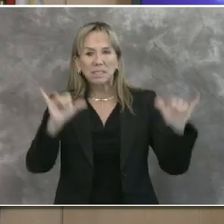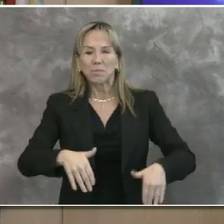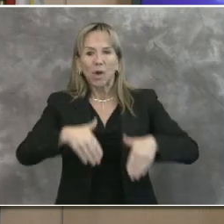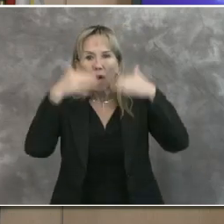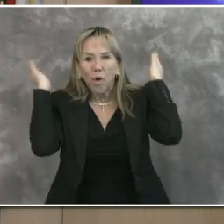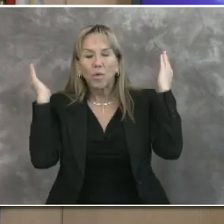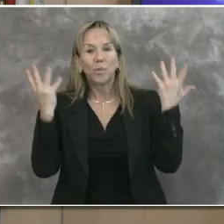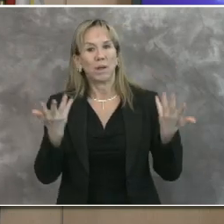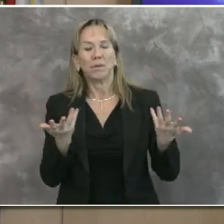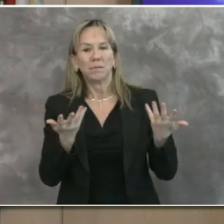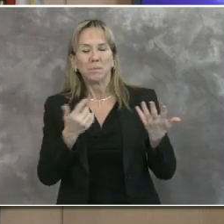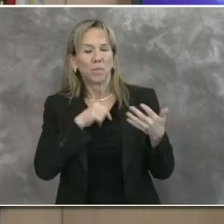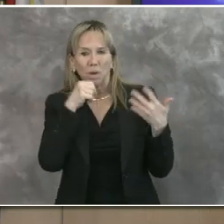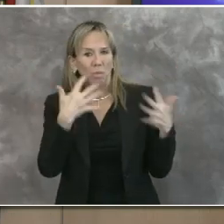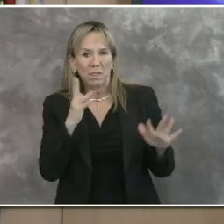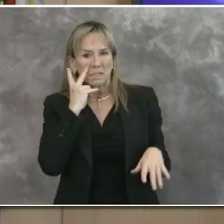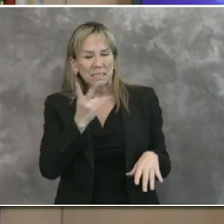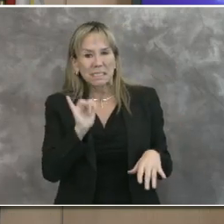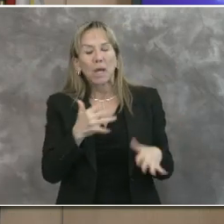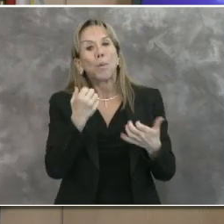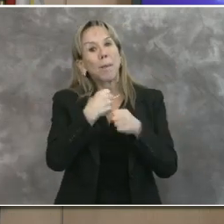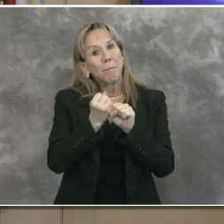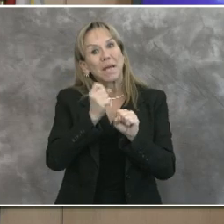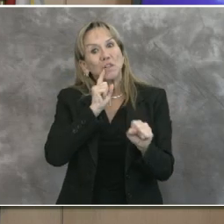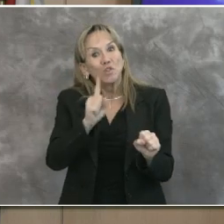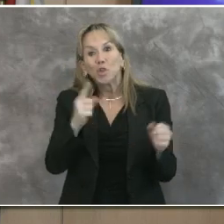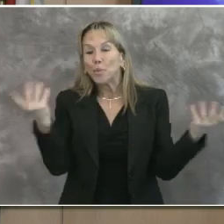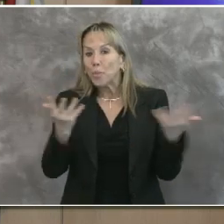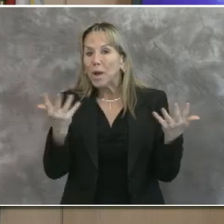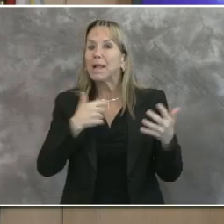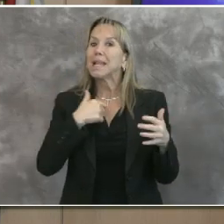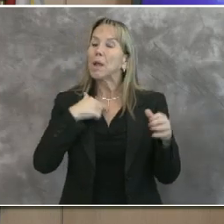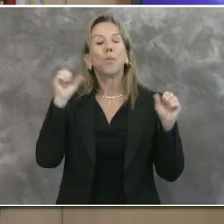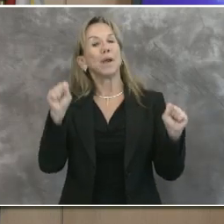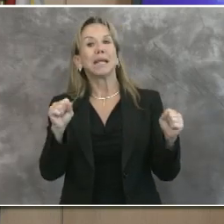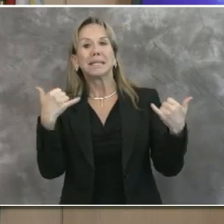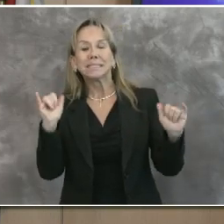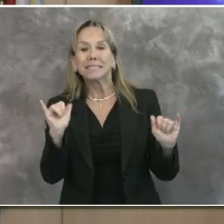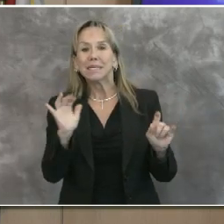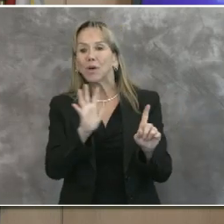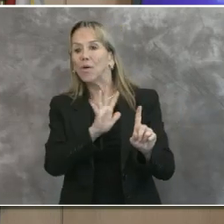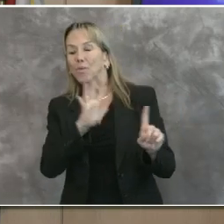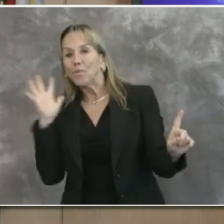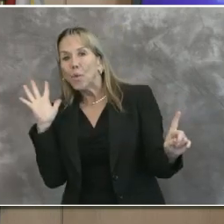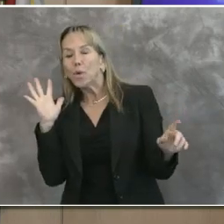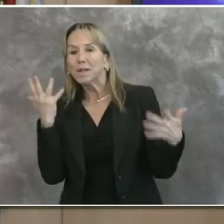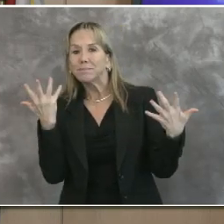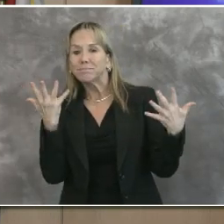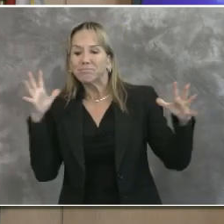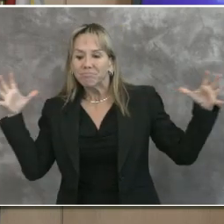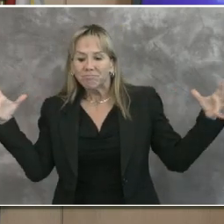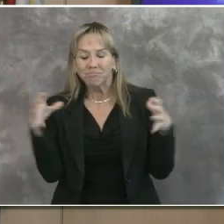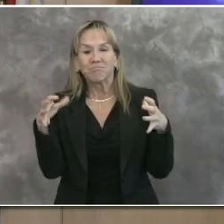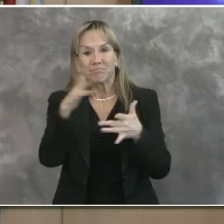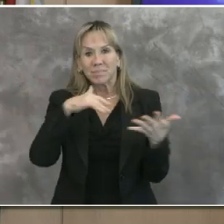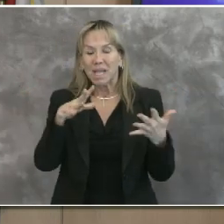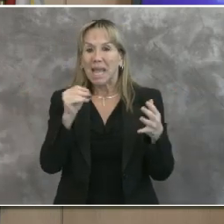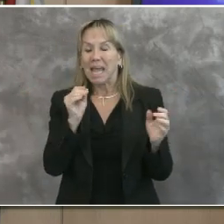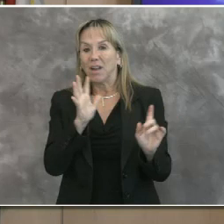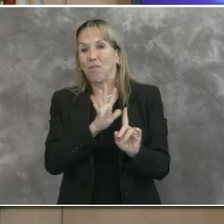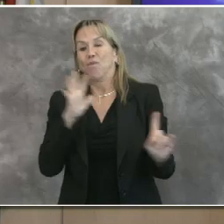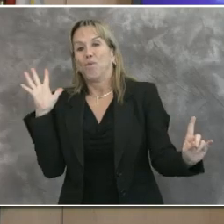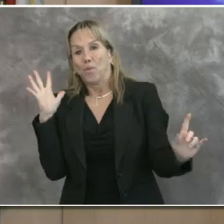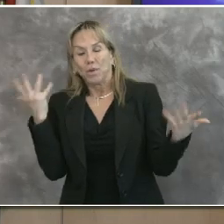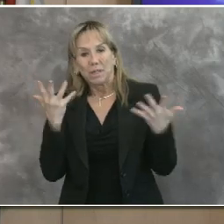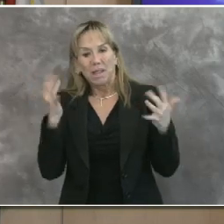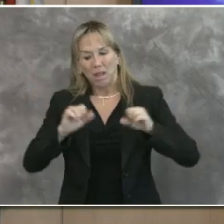is achievable, that we can avoid large gatherings and we can avoid the rapid transmission and spread. And that is what we are striving